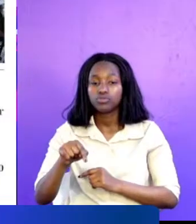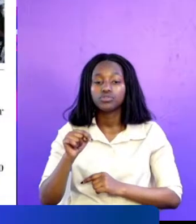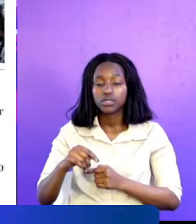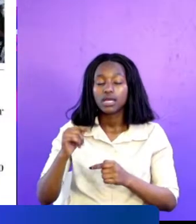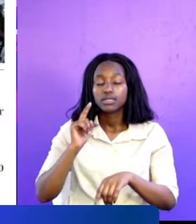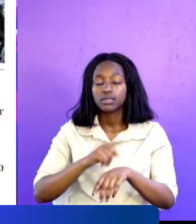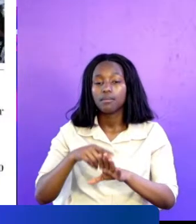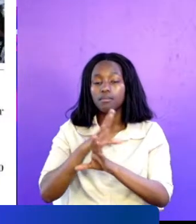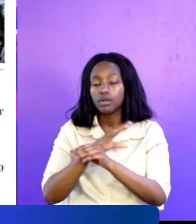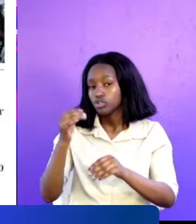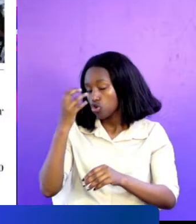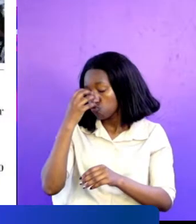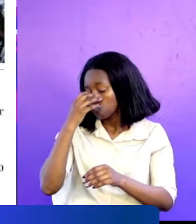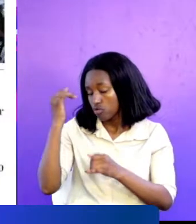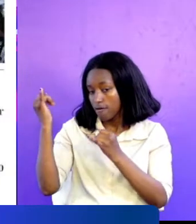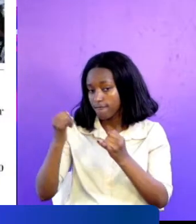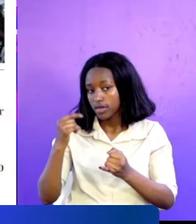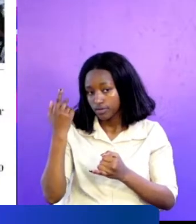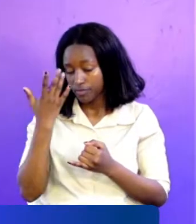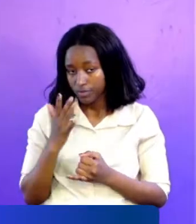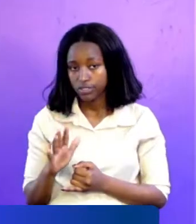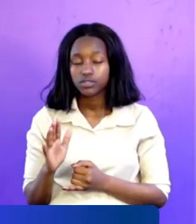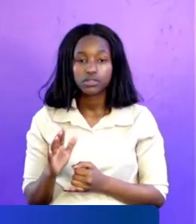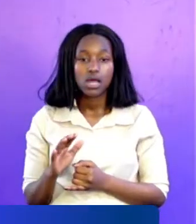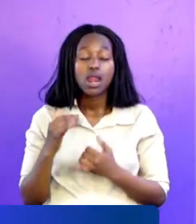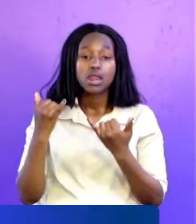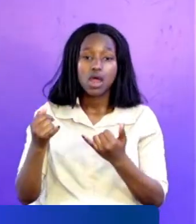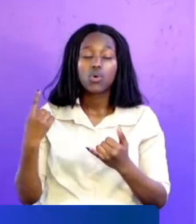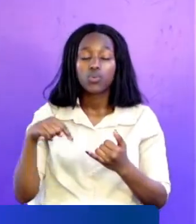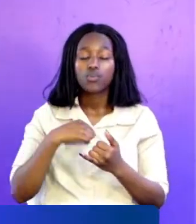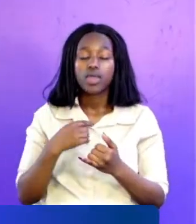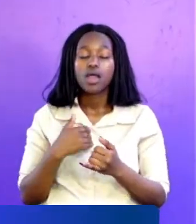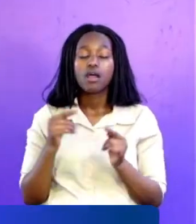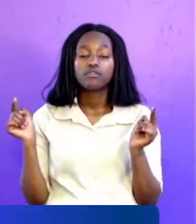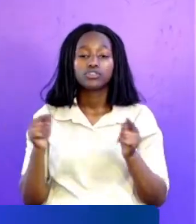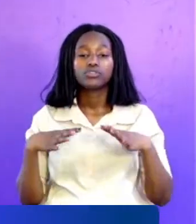That is on page 7 of the nation. When we come back, we're coming back with a maiden